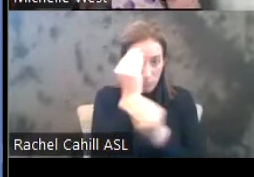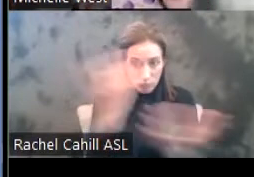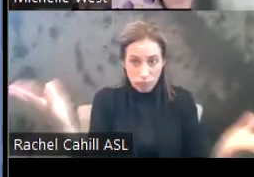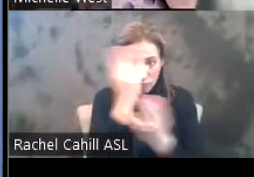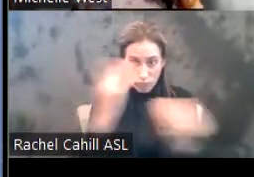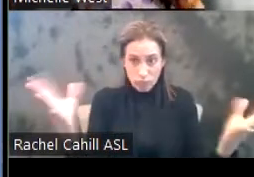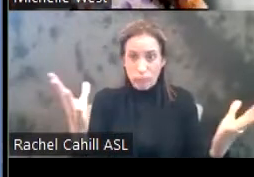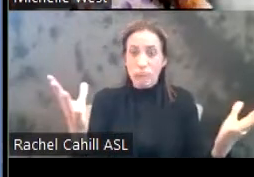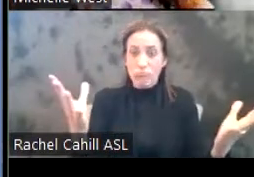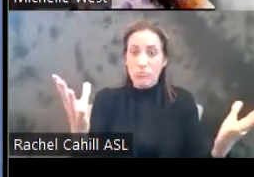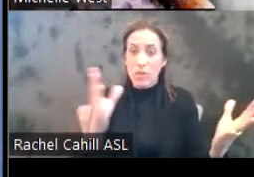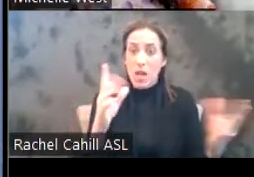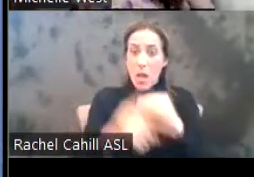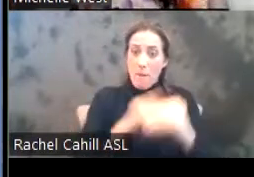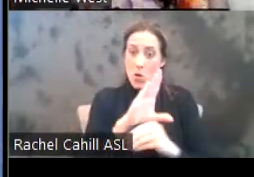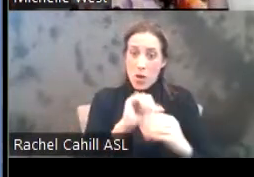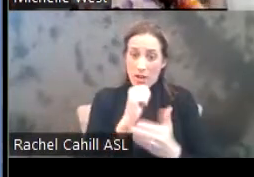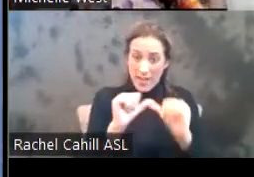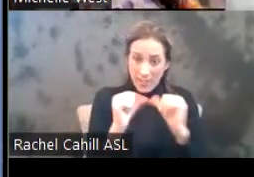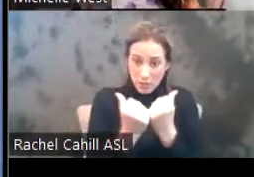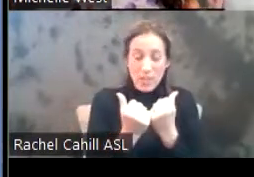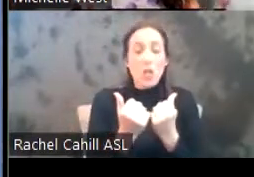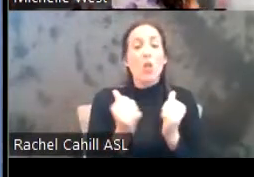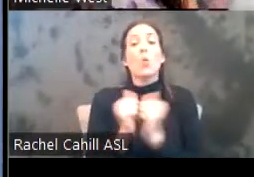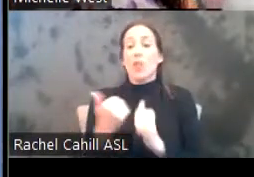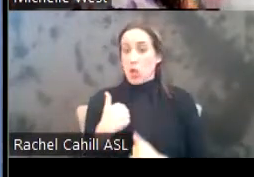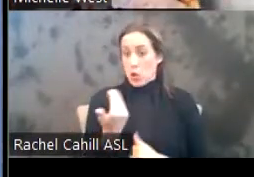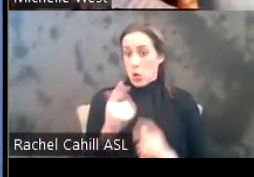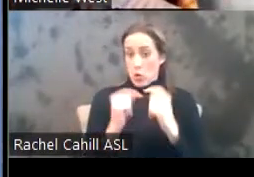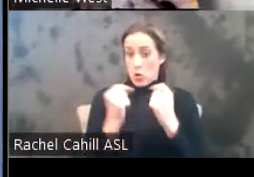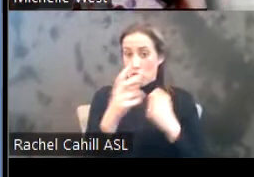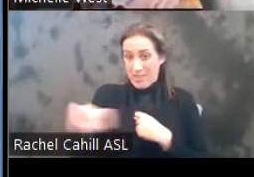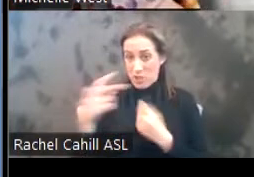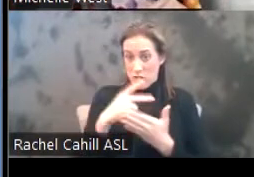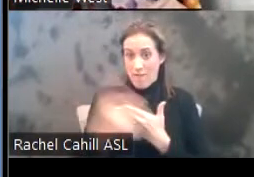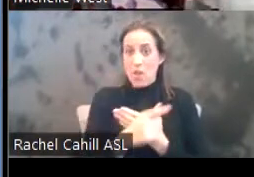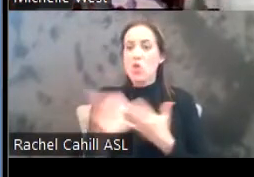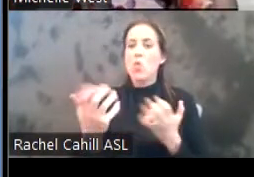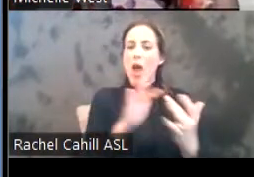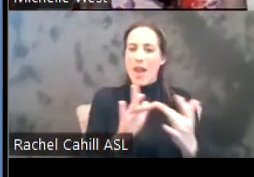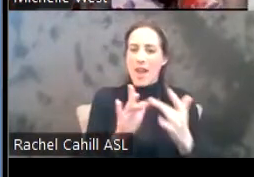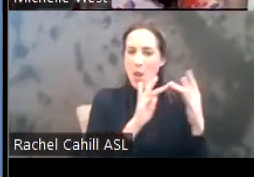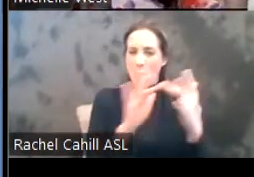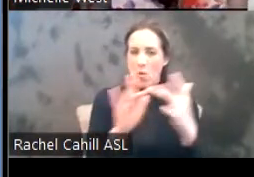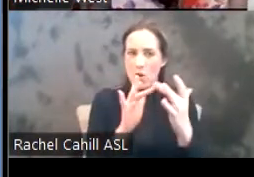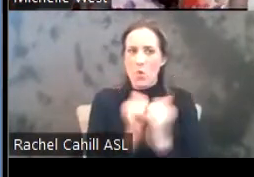this instance with the Youth Transitions event, you would want to network with